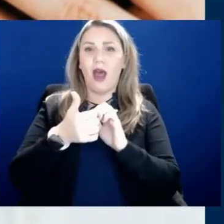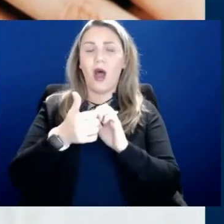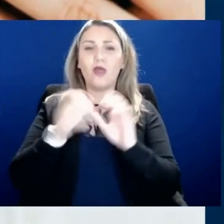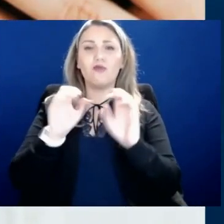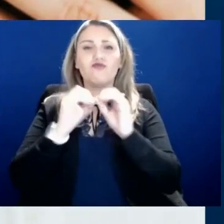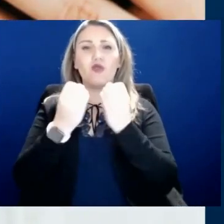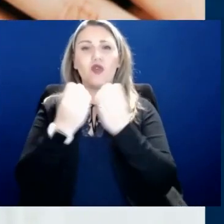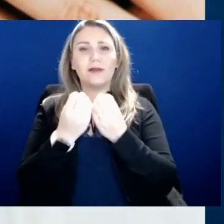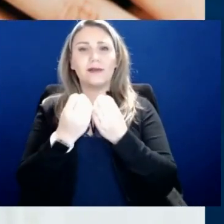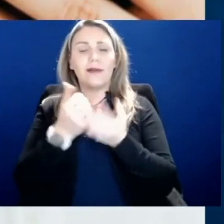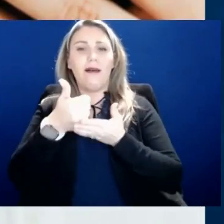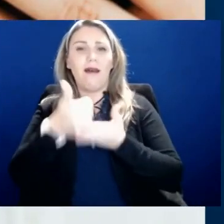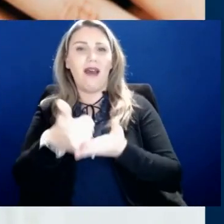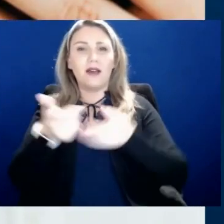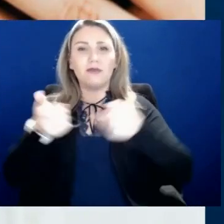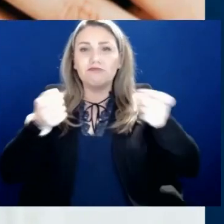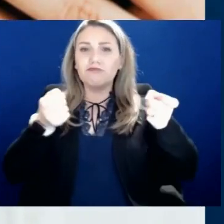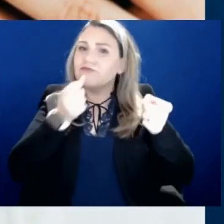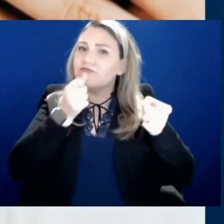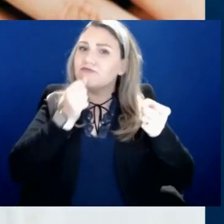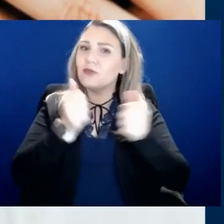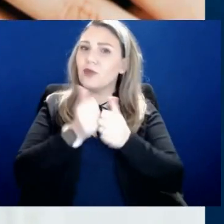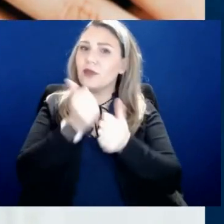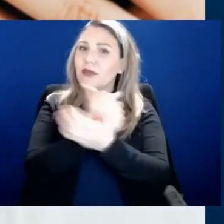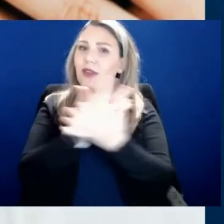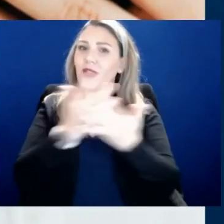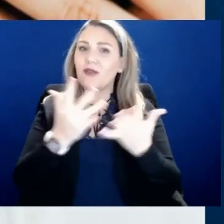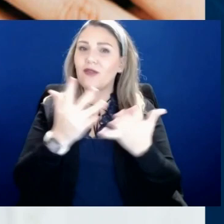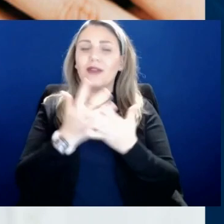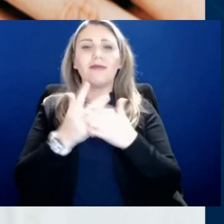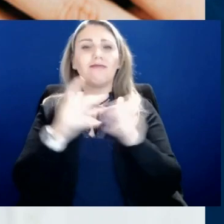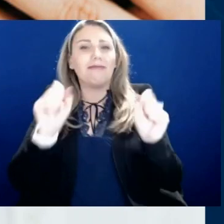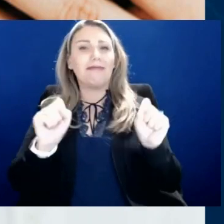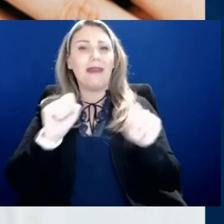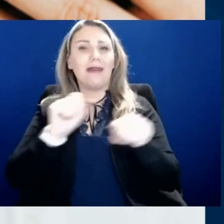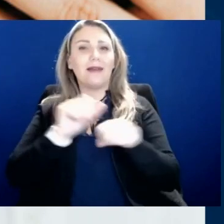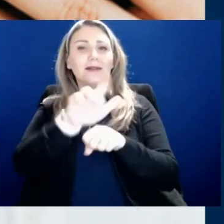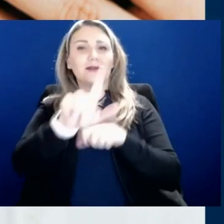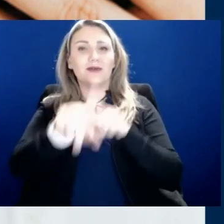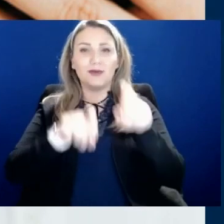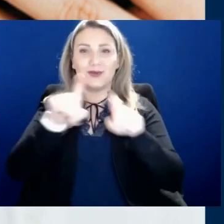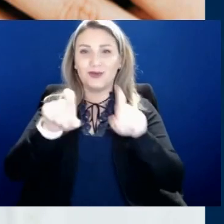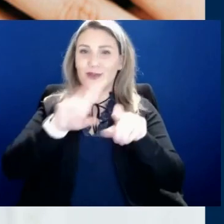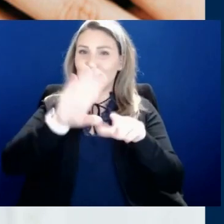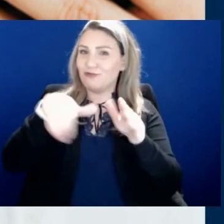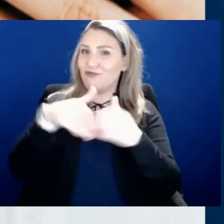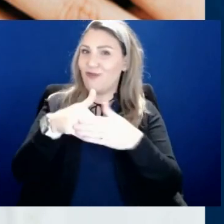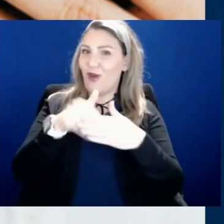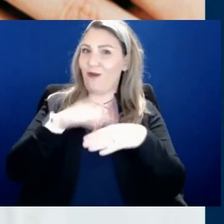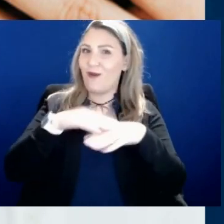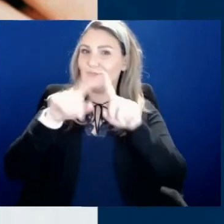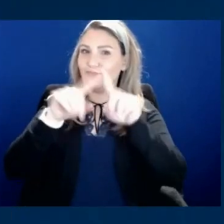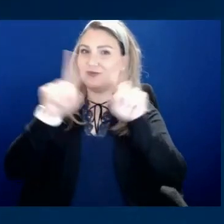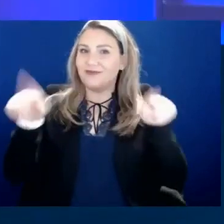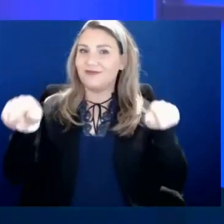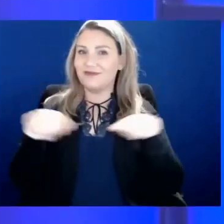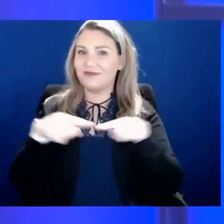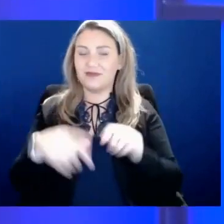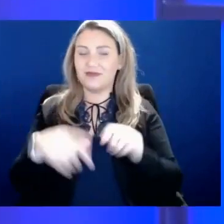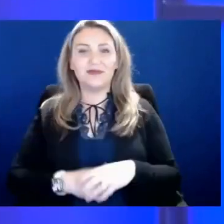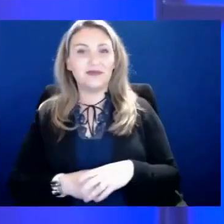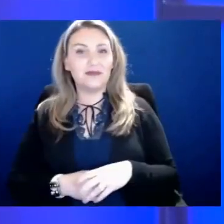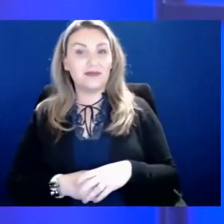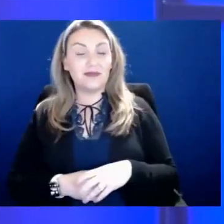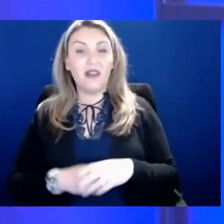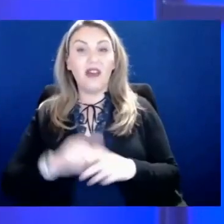in to us on YouTube, Facebook, and email us at the Medical News Network. You can find links to those right there on your screen. Well, about a fourth